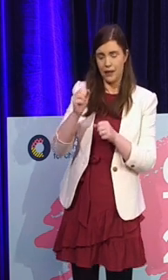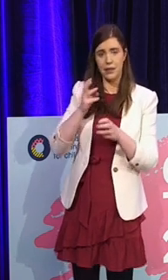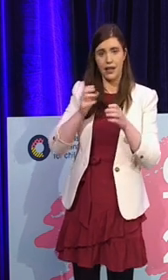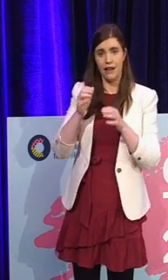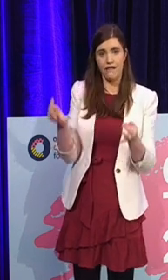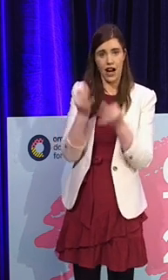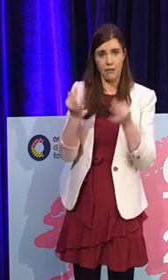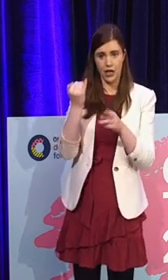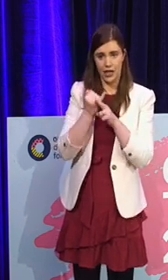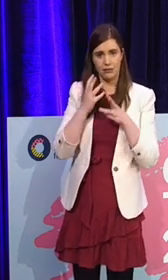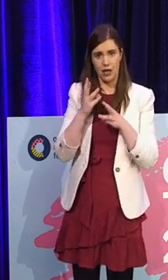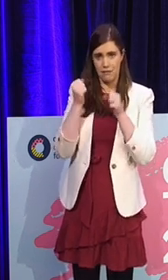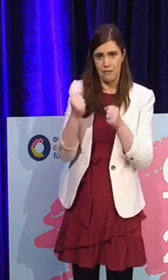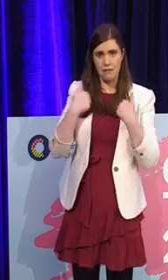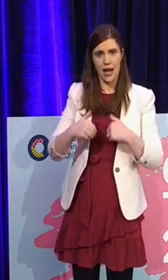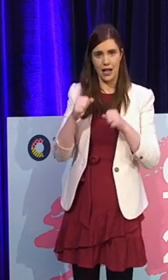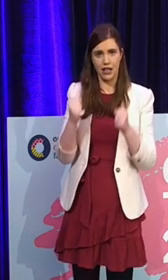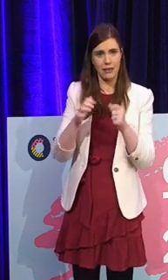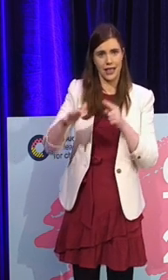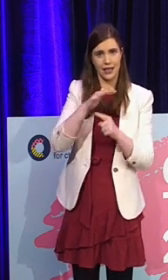world. Please welcome to the stage, Ella.